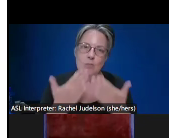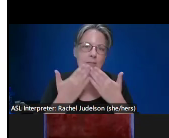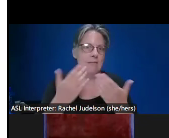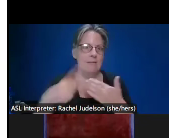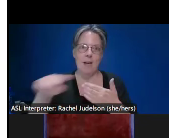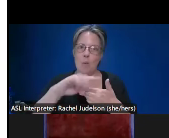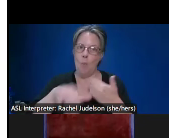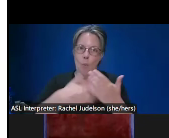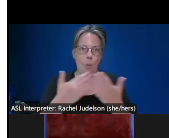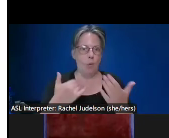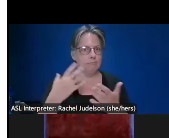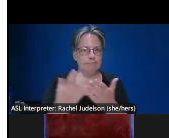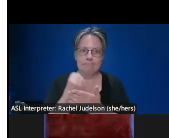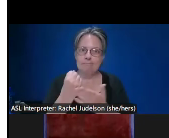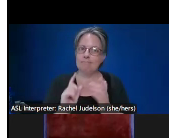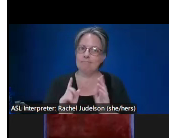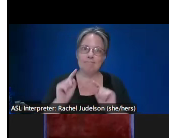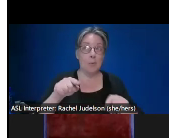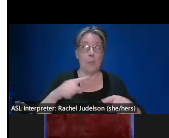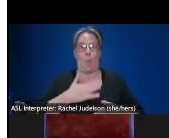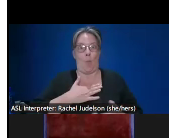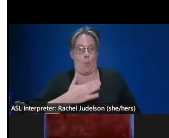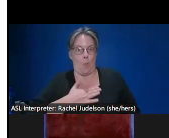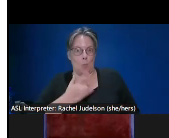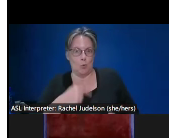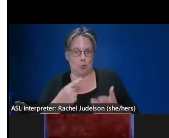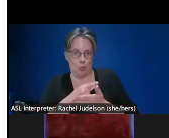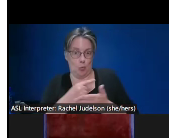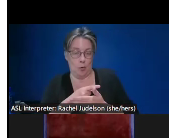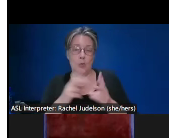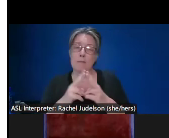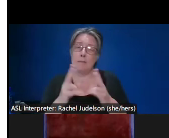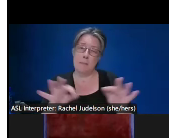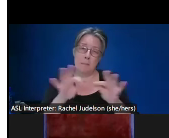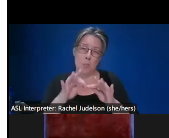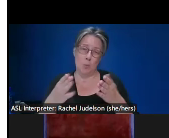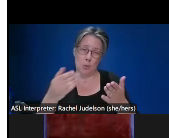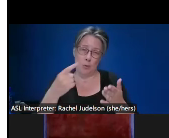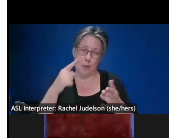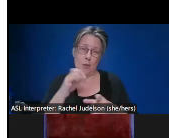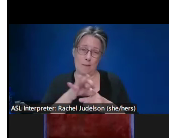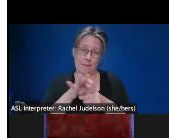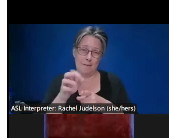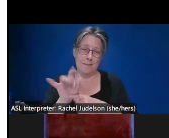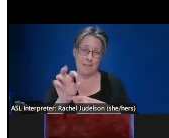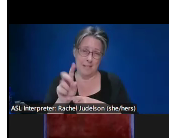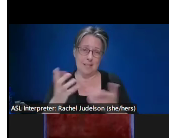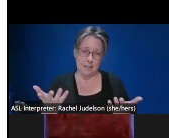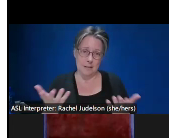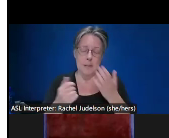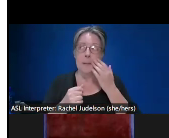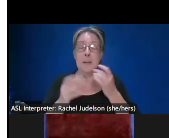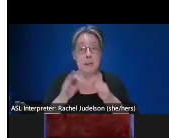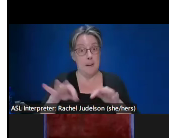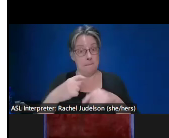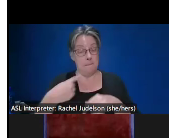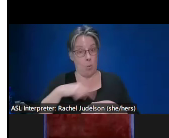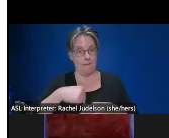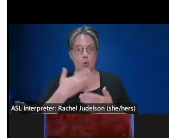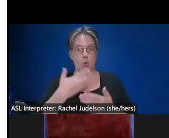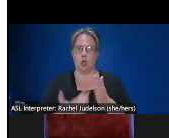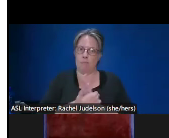for being willing to review. It's an important service for the field. It's important that we have good reviewers,